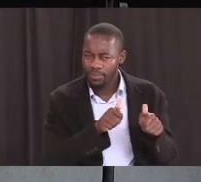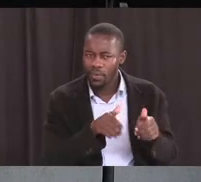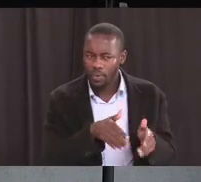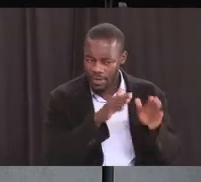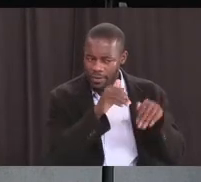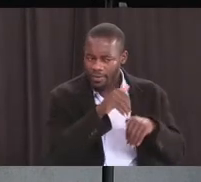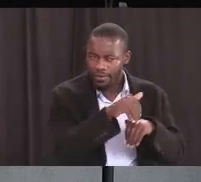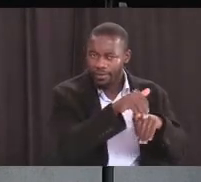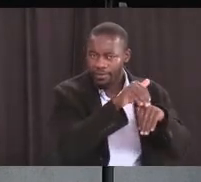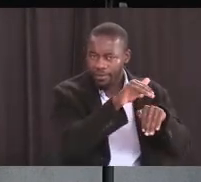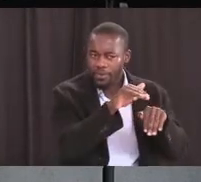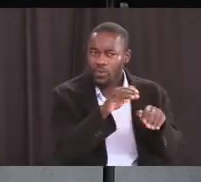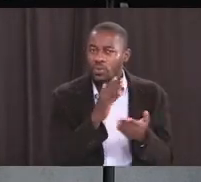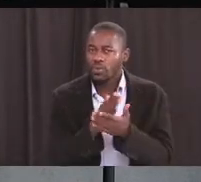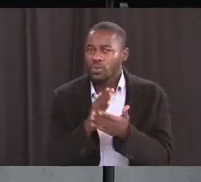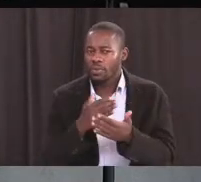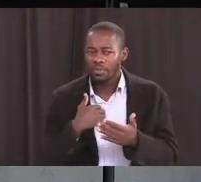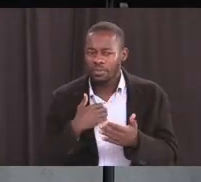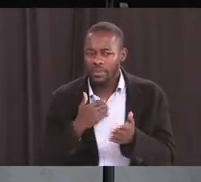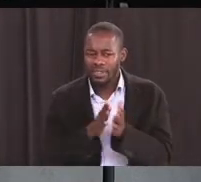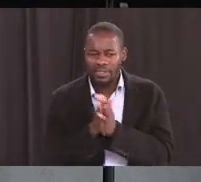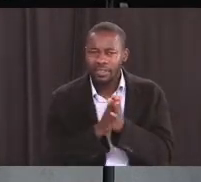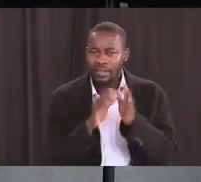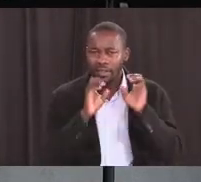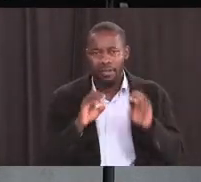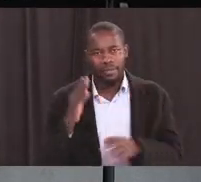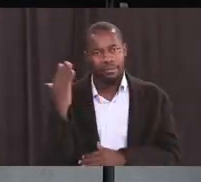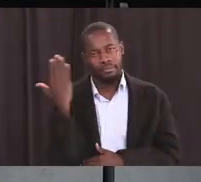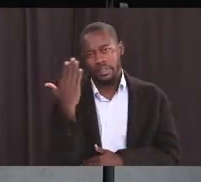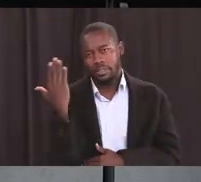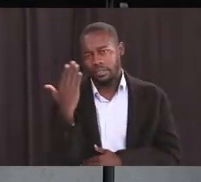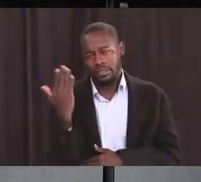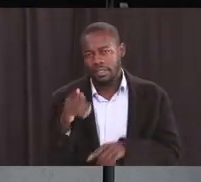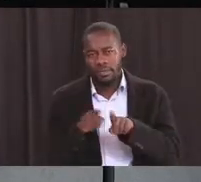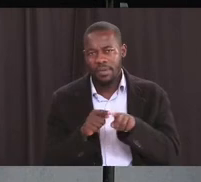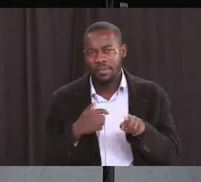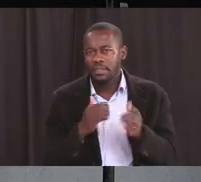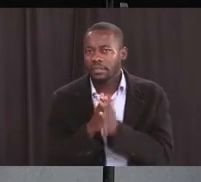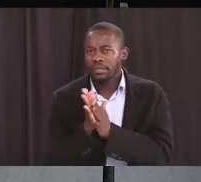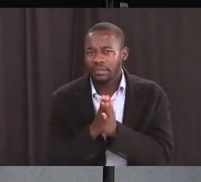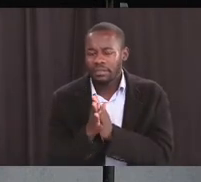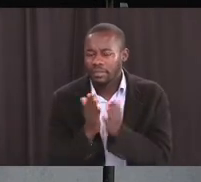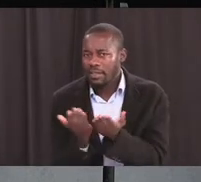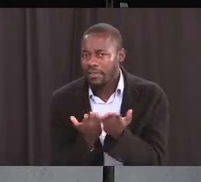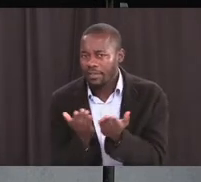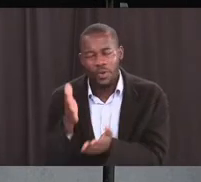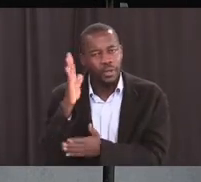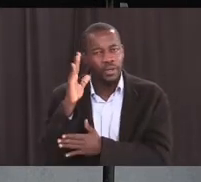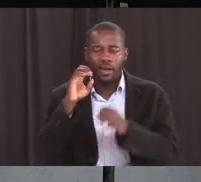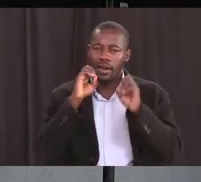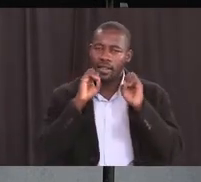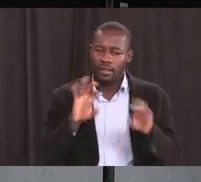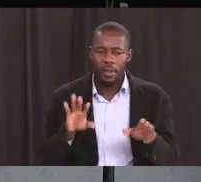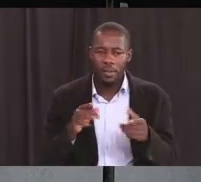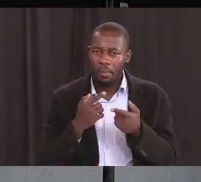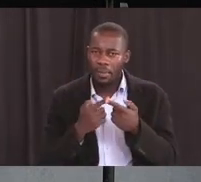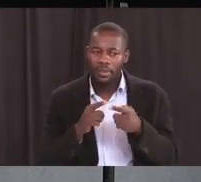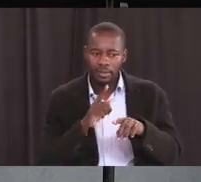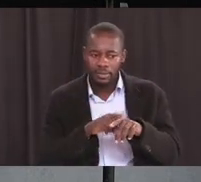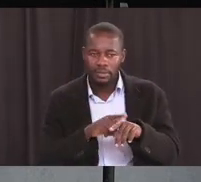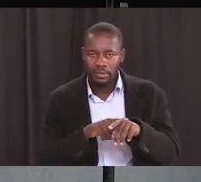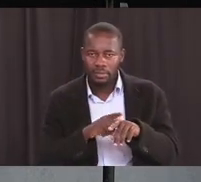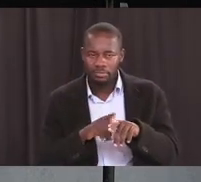whenever I didn't want to serve God, it was like in the back of my mind, I knew that I was called to be a